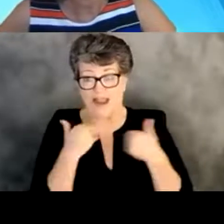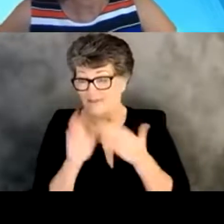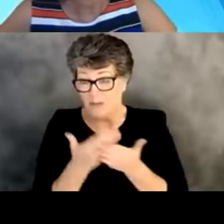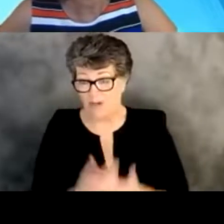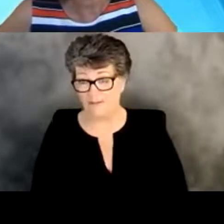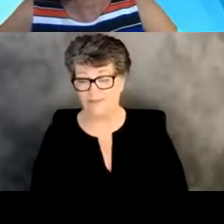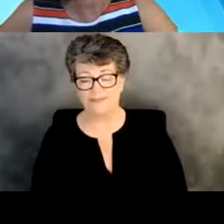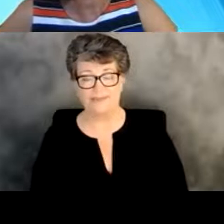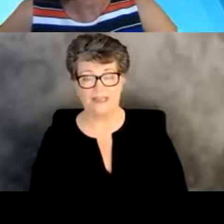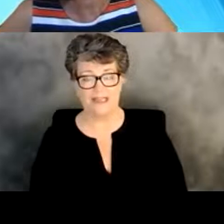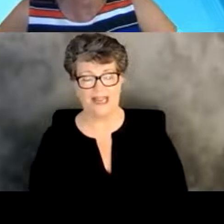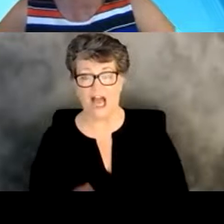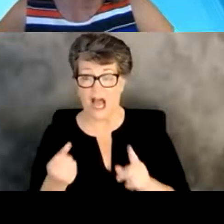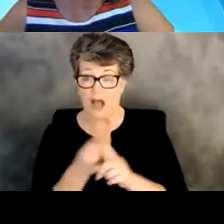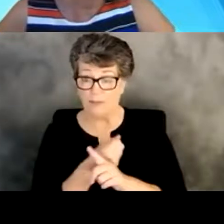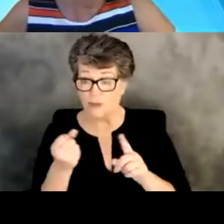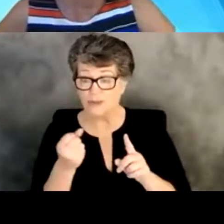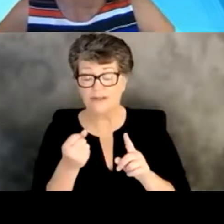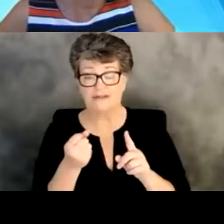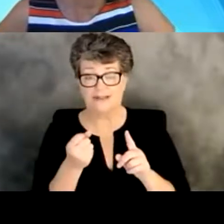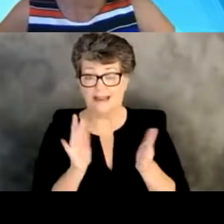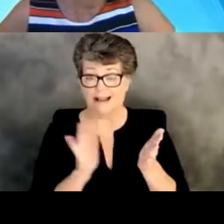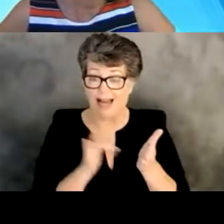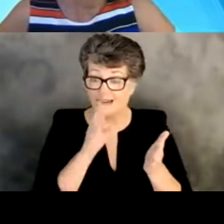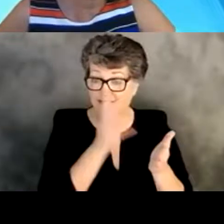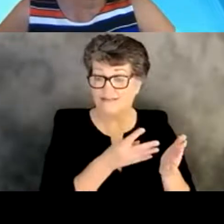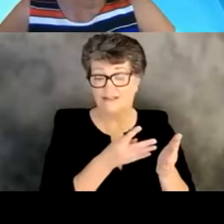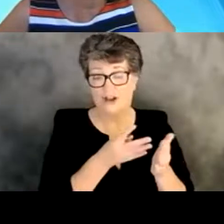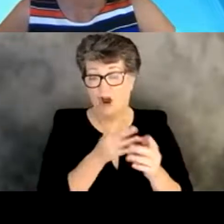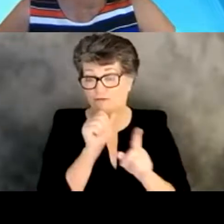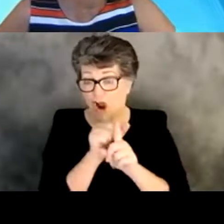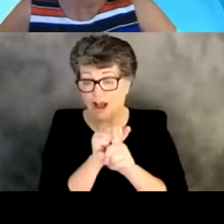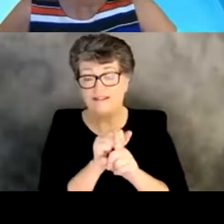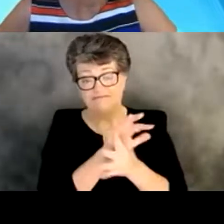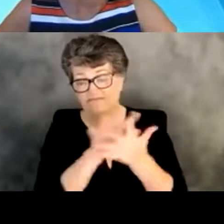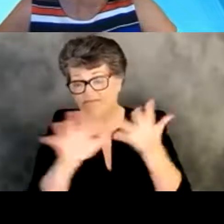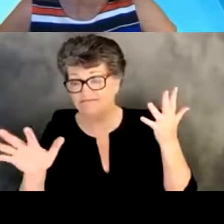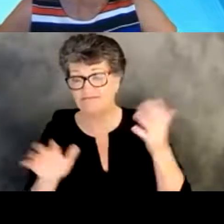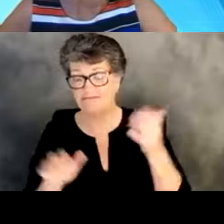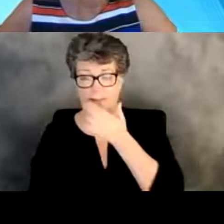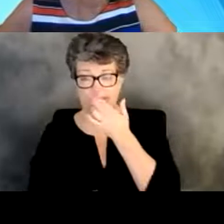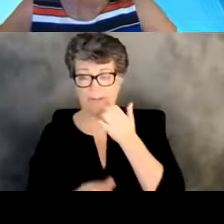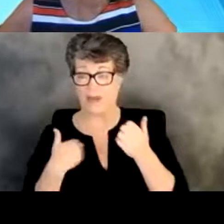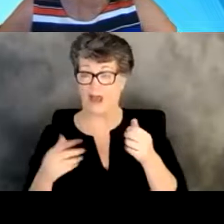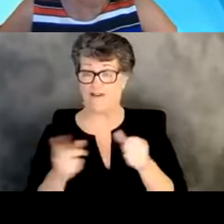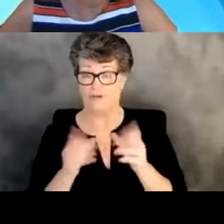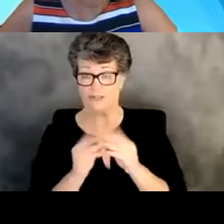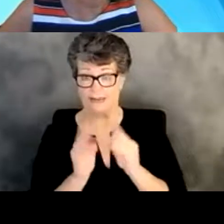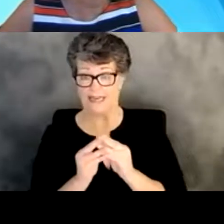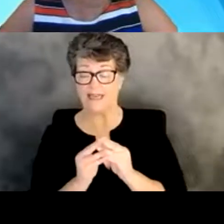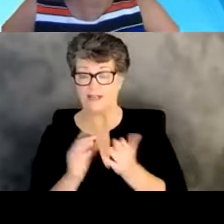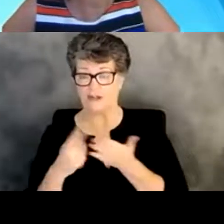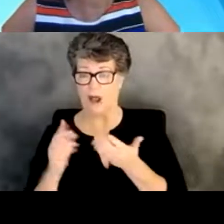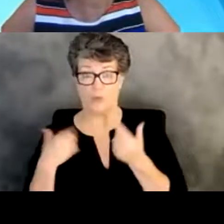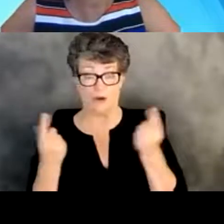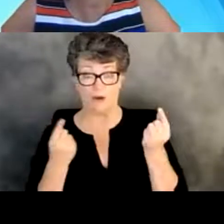in abuse and neglect and fraud and exploitation across all settings. We had our first meeting to talk about what we all did, and